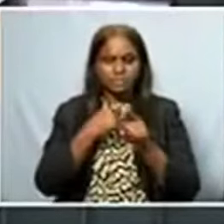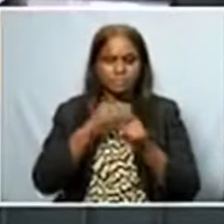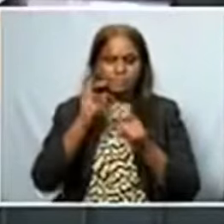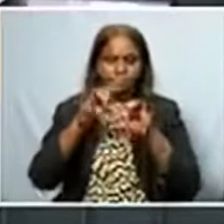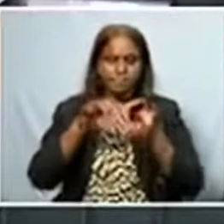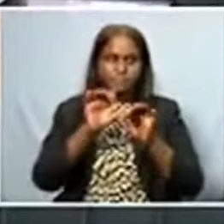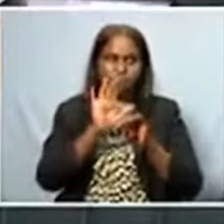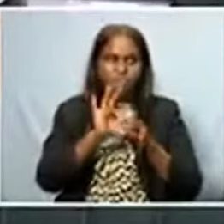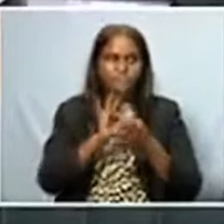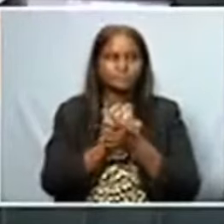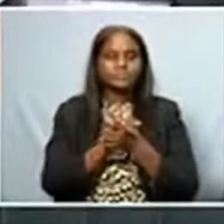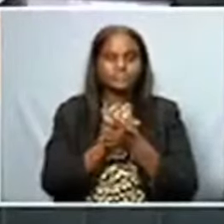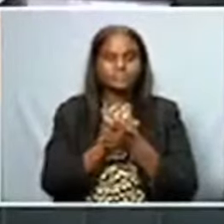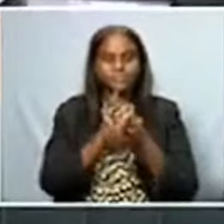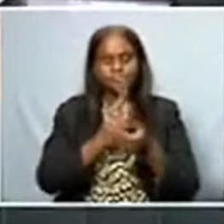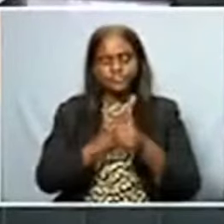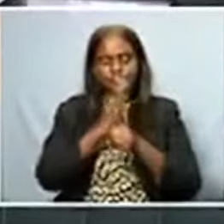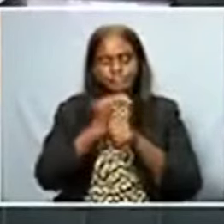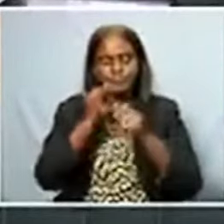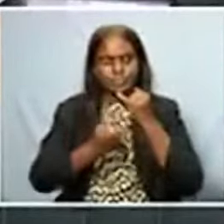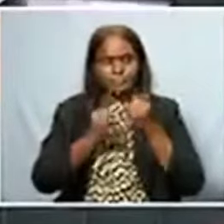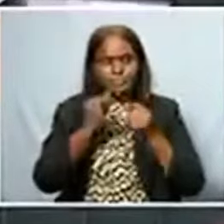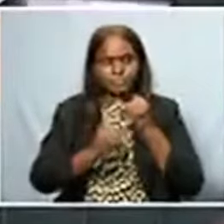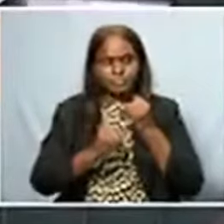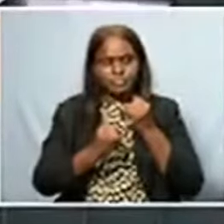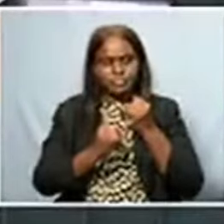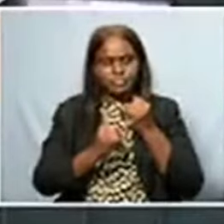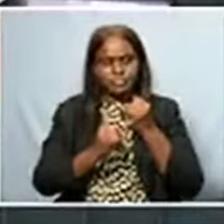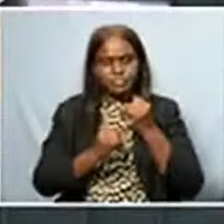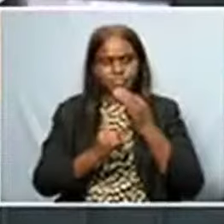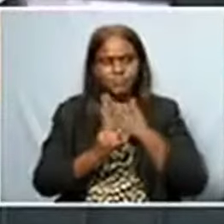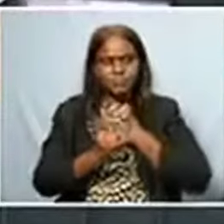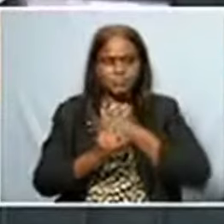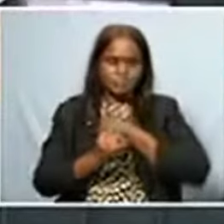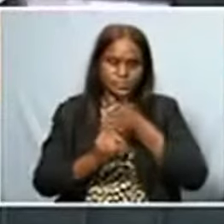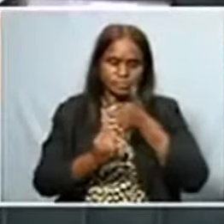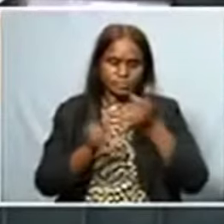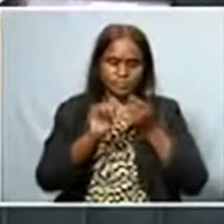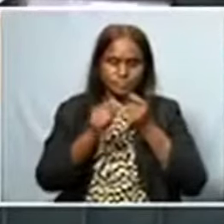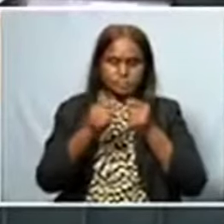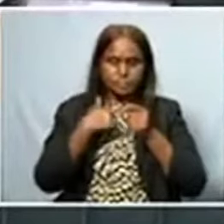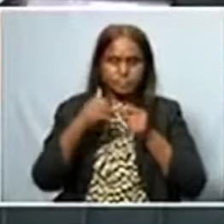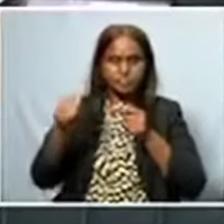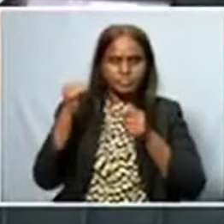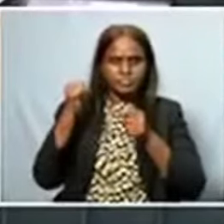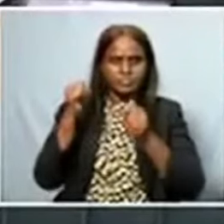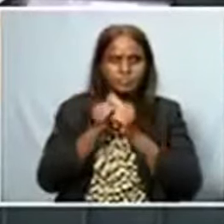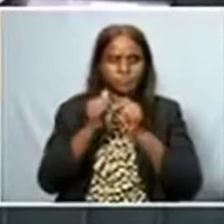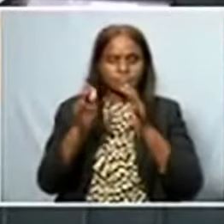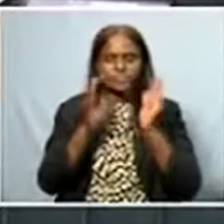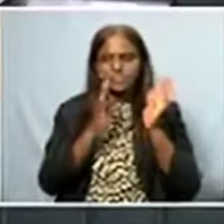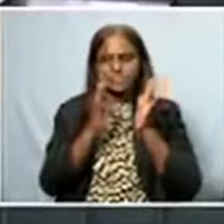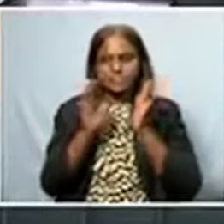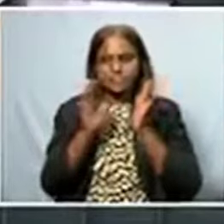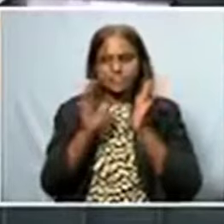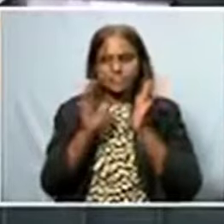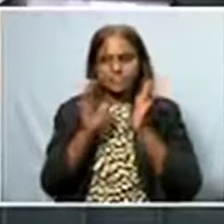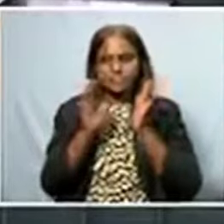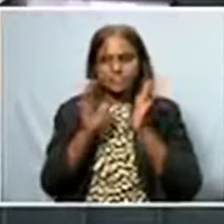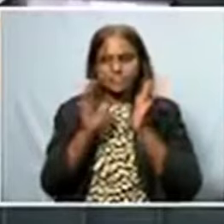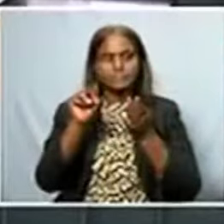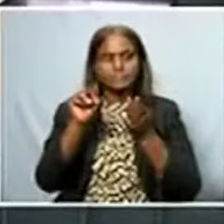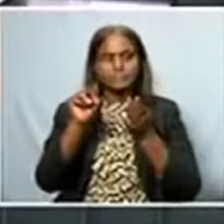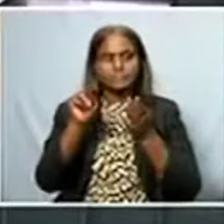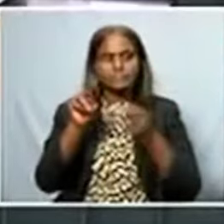proceed after my other amendment has been rejected without consideration.